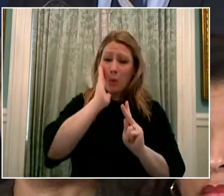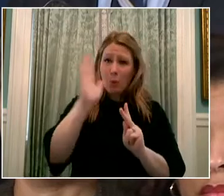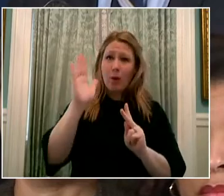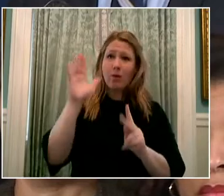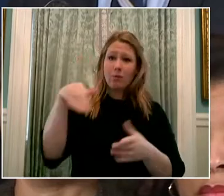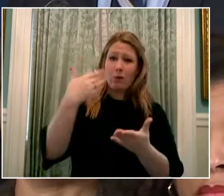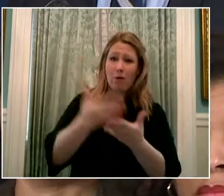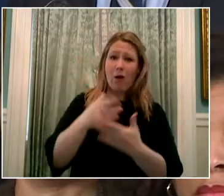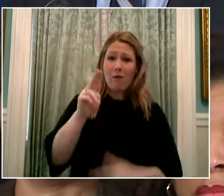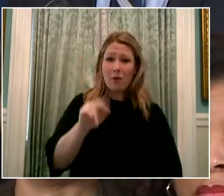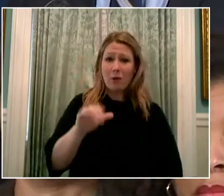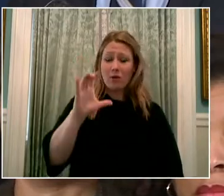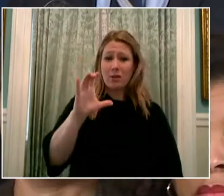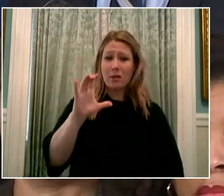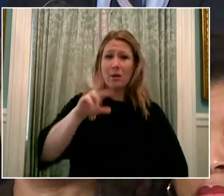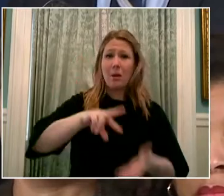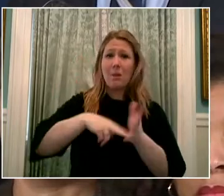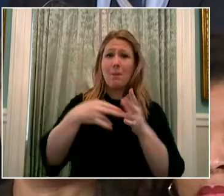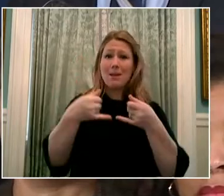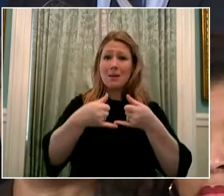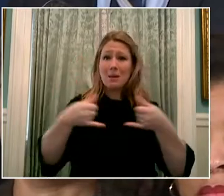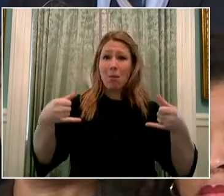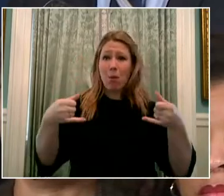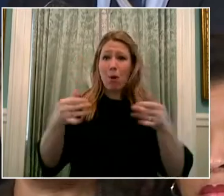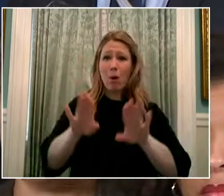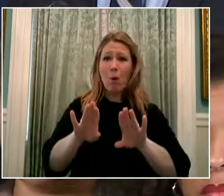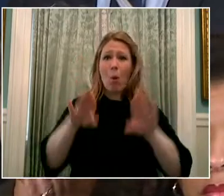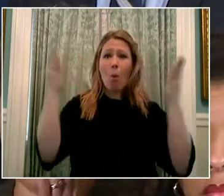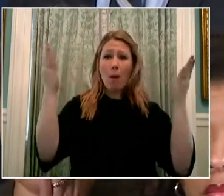100,000 if we don't get this under control.